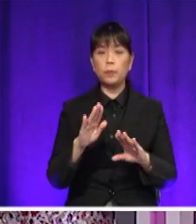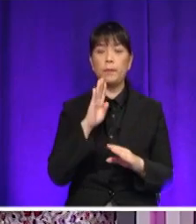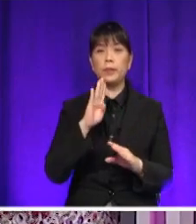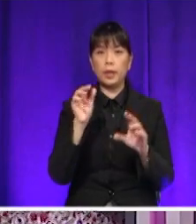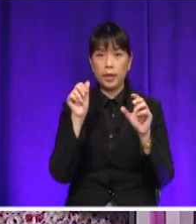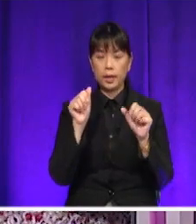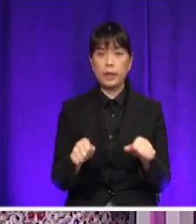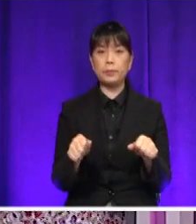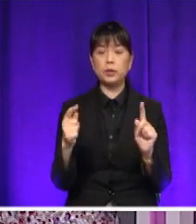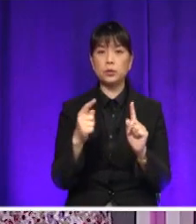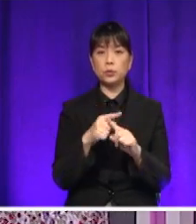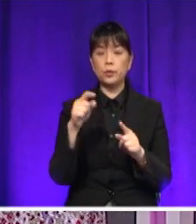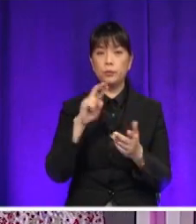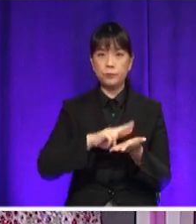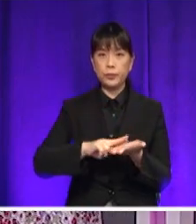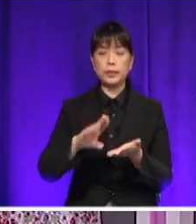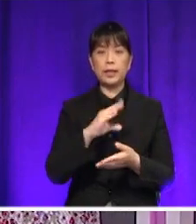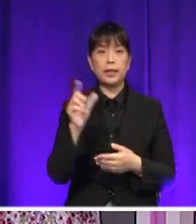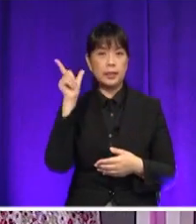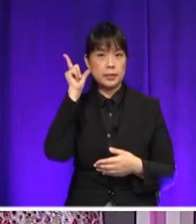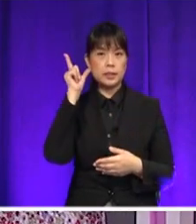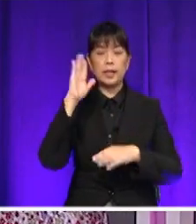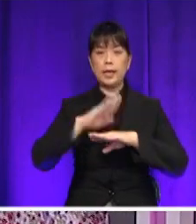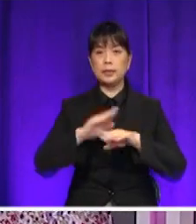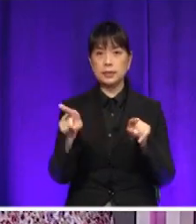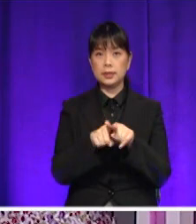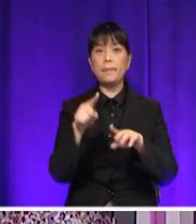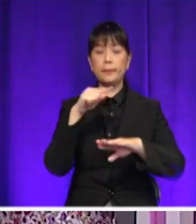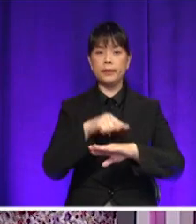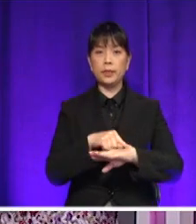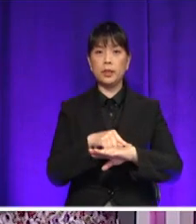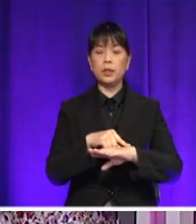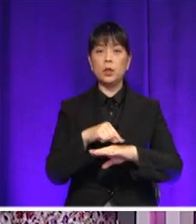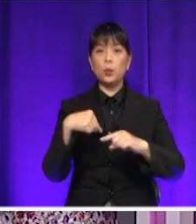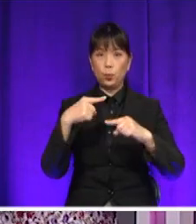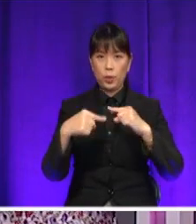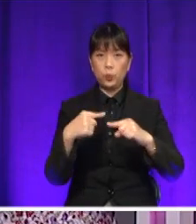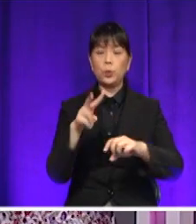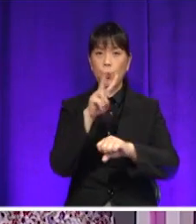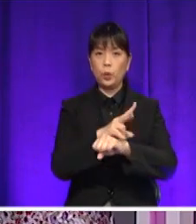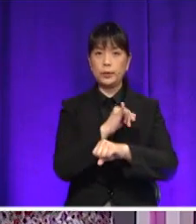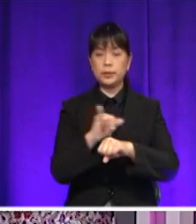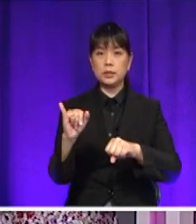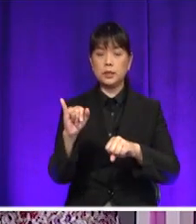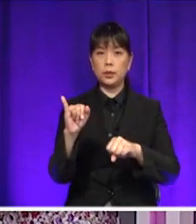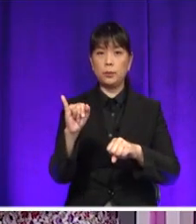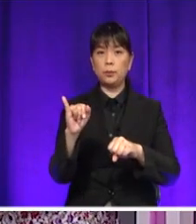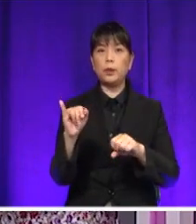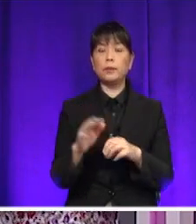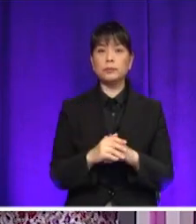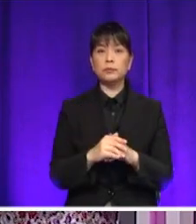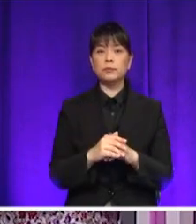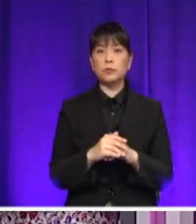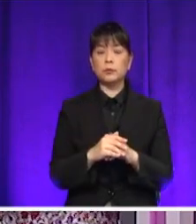what people normally do here, especially when we're watching movies, for example. There are subtitles